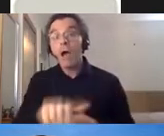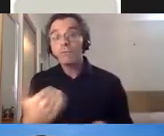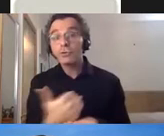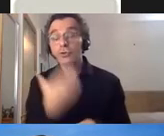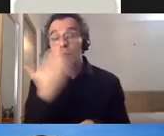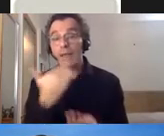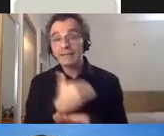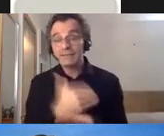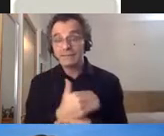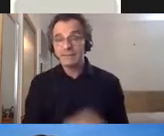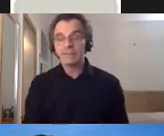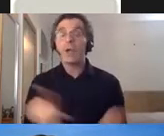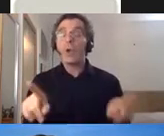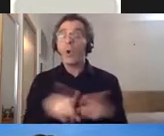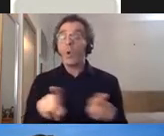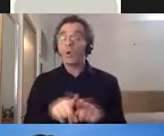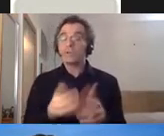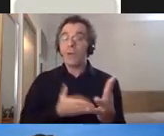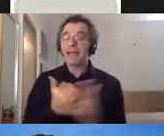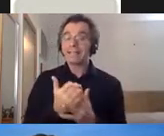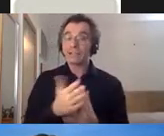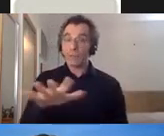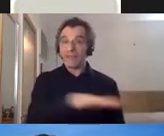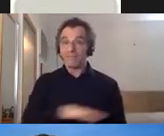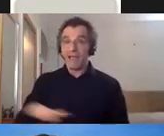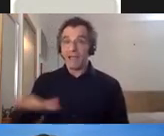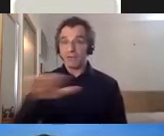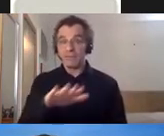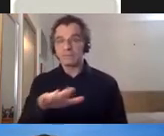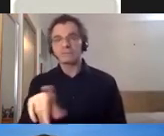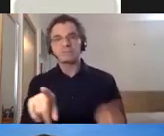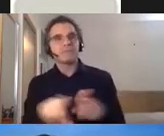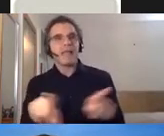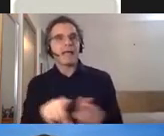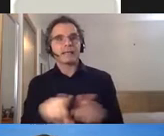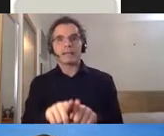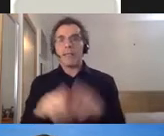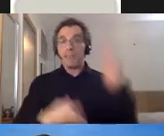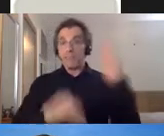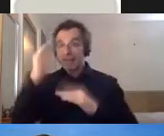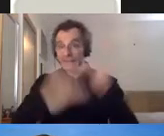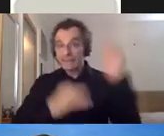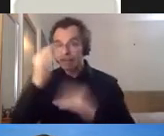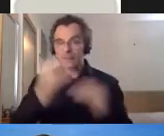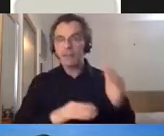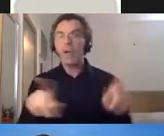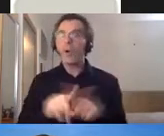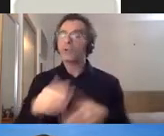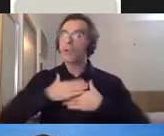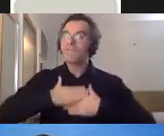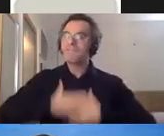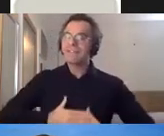2, improving access to the physical environment. This covers adjustments to the built environment and also physical aids for